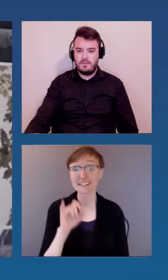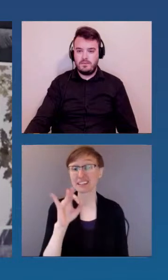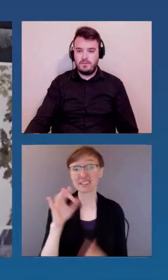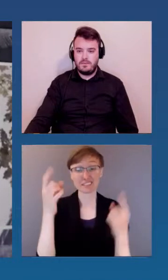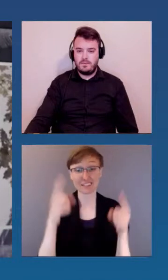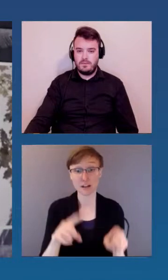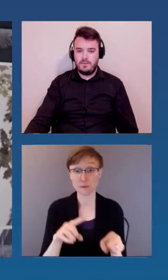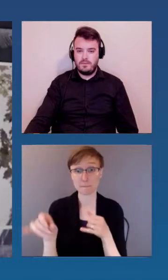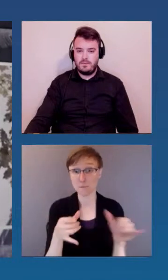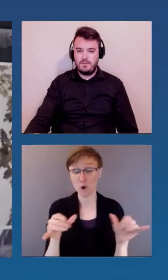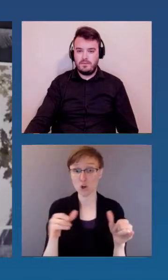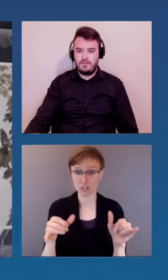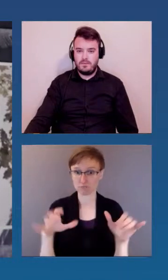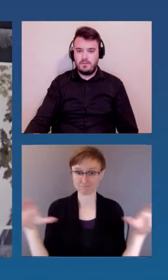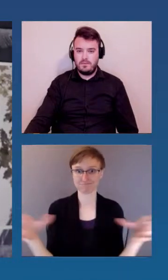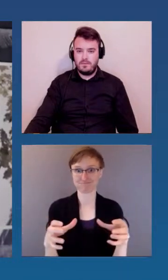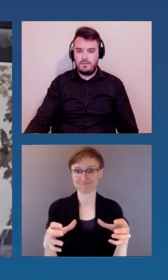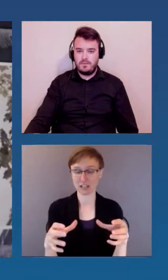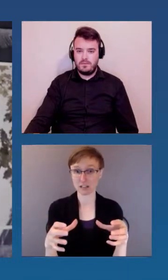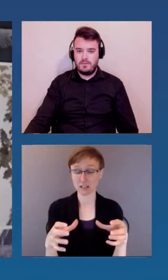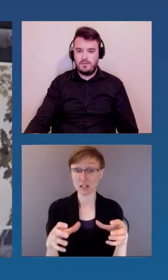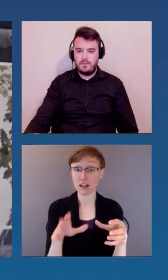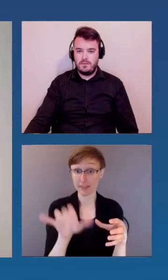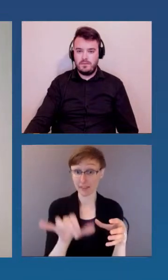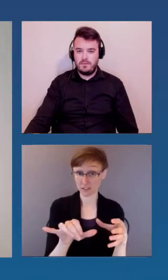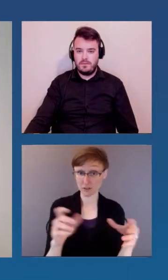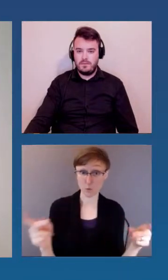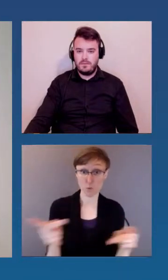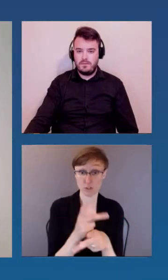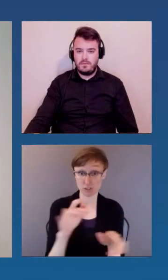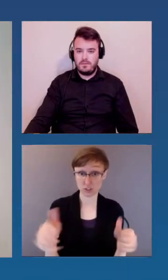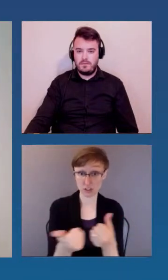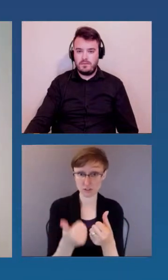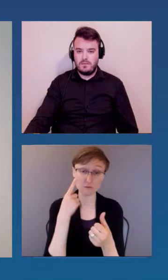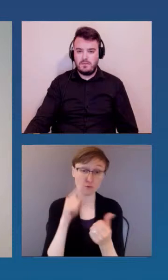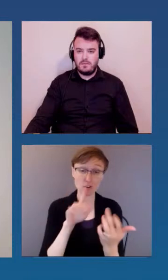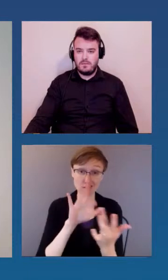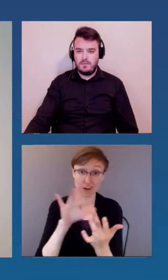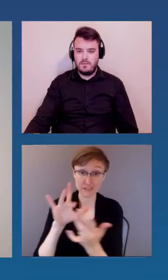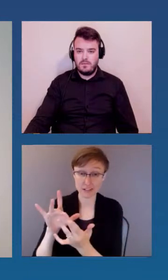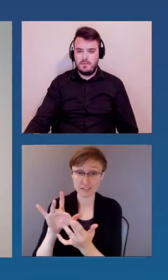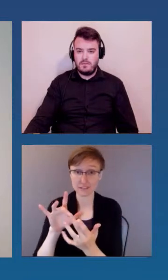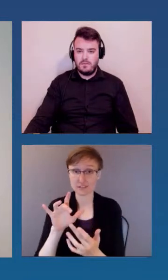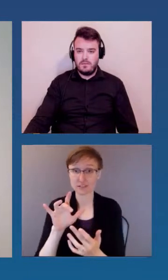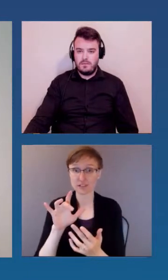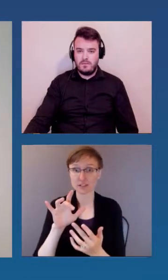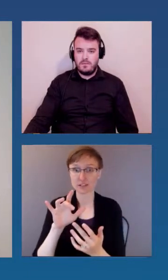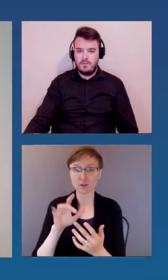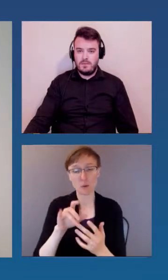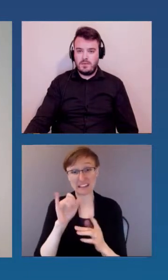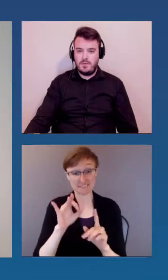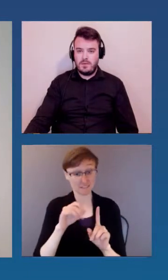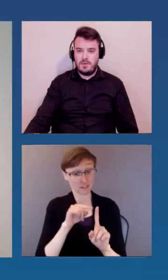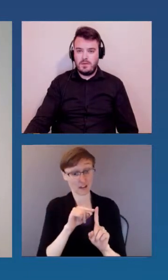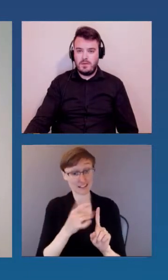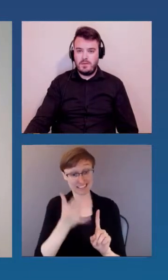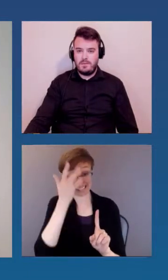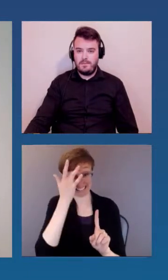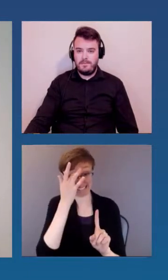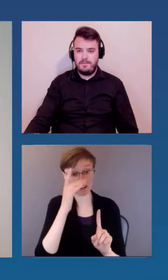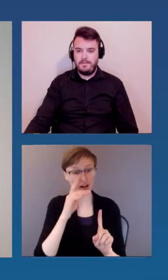and unhealthy, people have listened to that education, they've responded positively to the engagement, and they've complied and created a healthy and safe